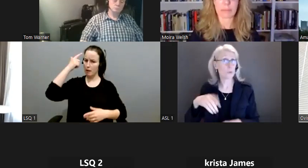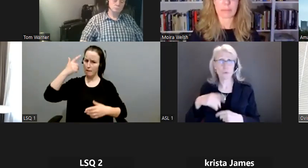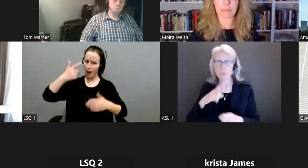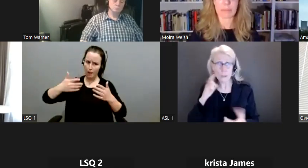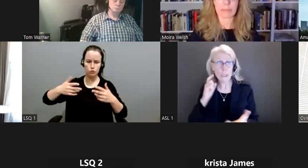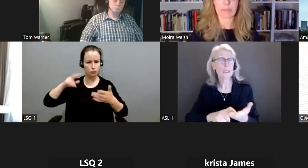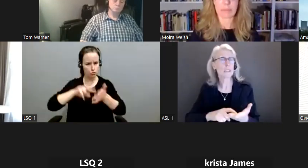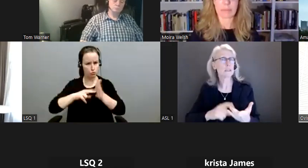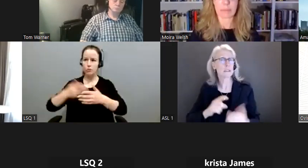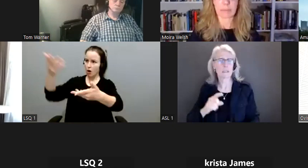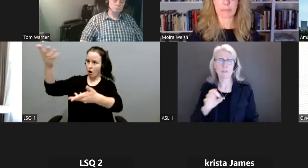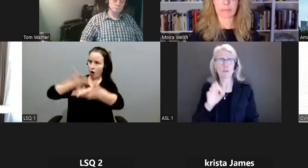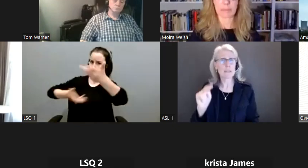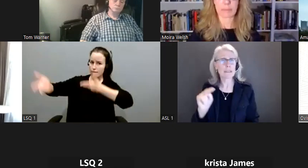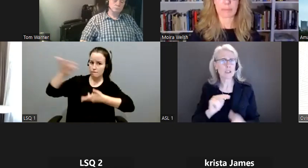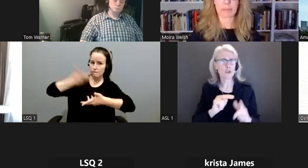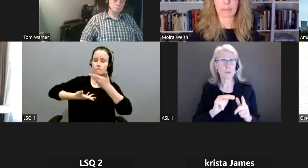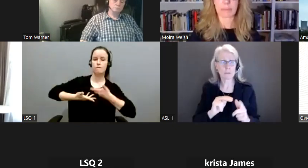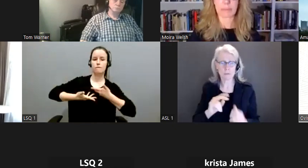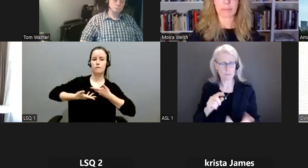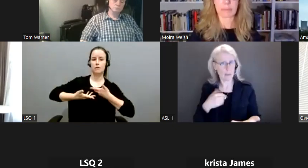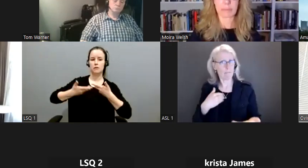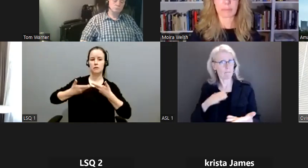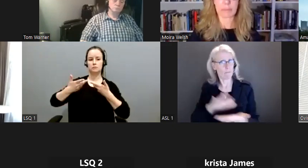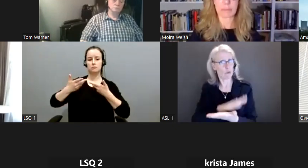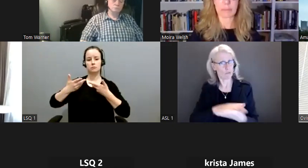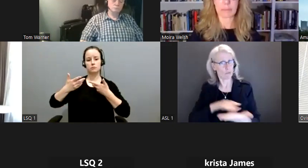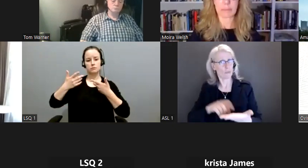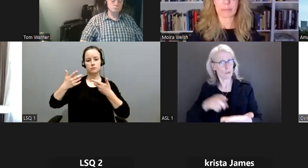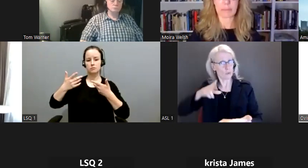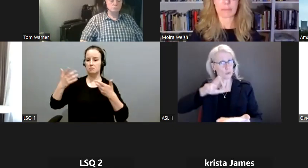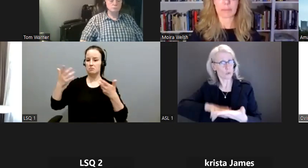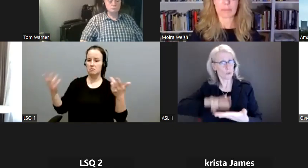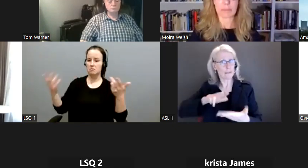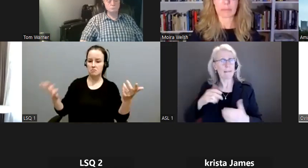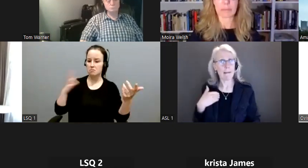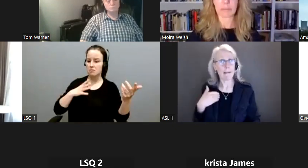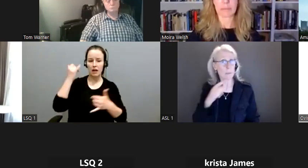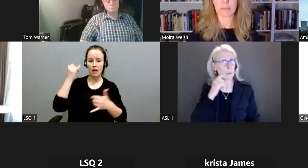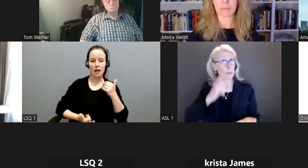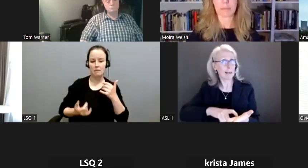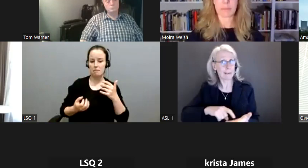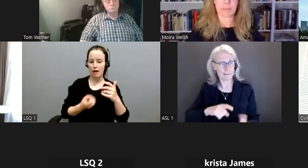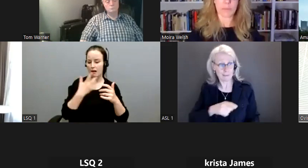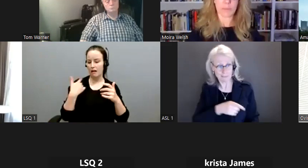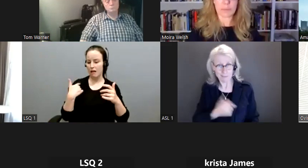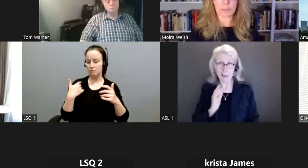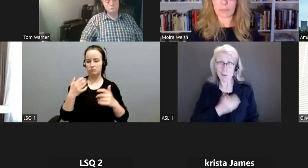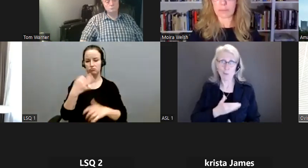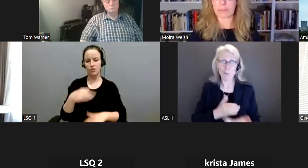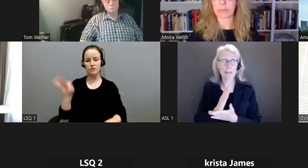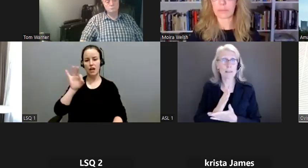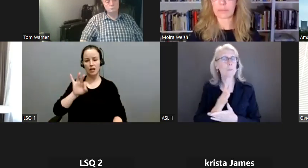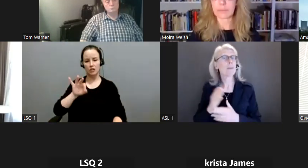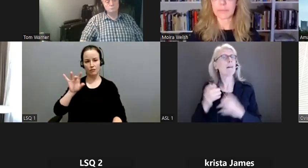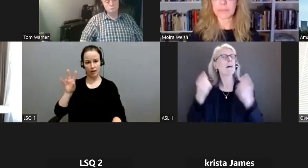that were made under treaty and so on. Well, for the matter, more recently in 1982, when the Supreme Court was